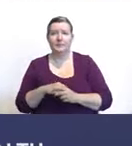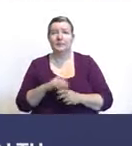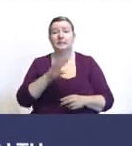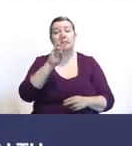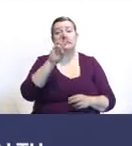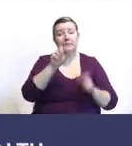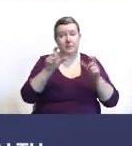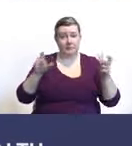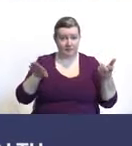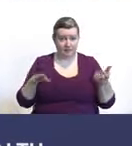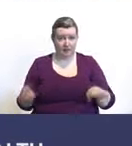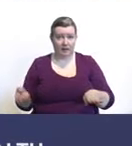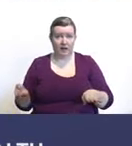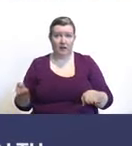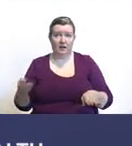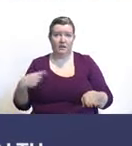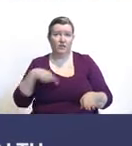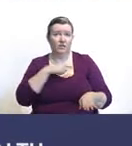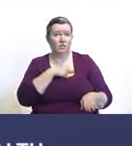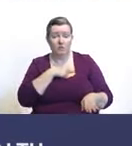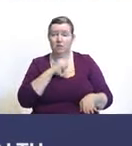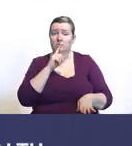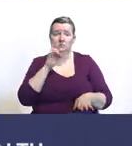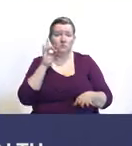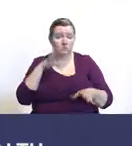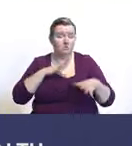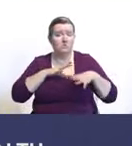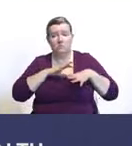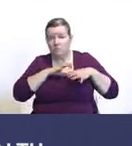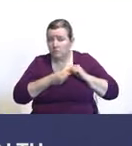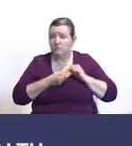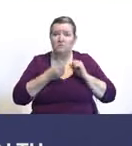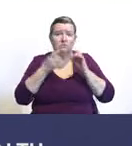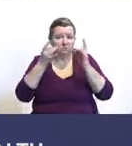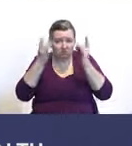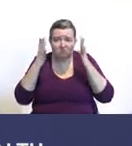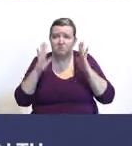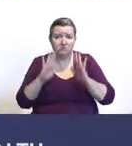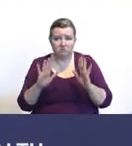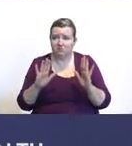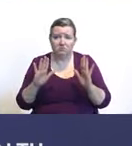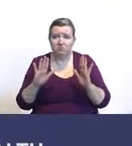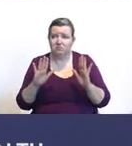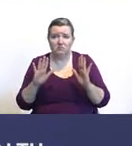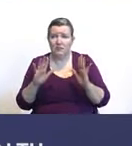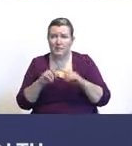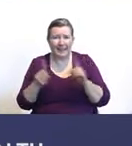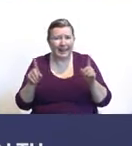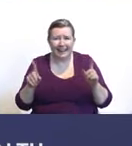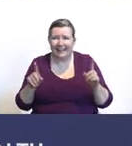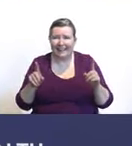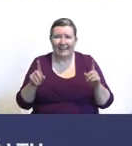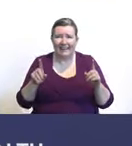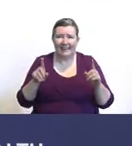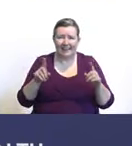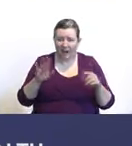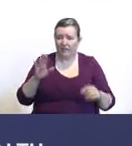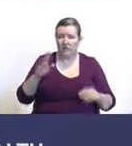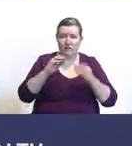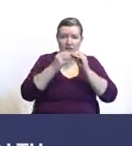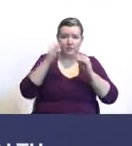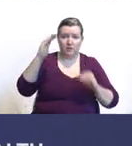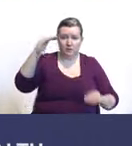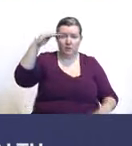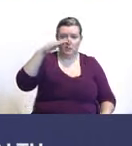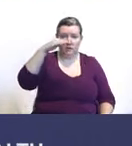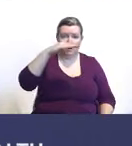Again, we mourn the loss of each of them, but I think if you start to get into that neighborhood and you stay there, it's further proof that you're in that